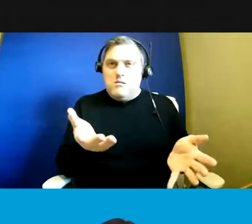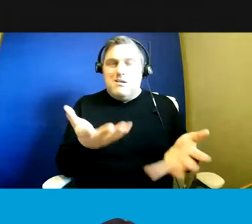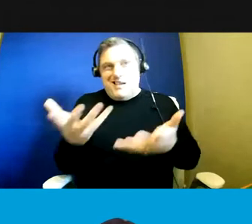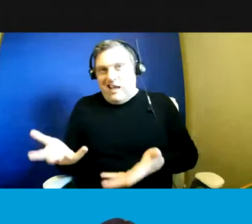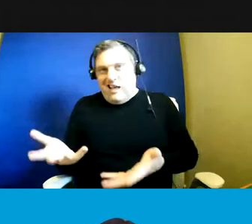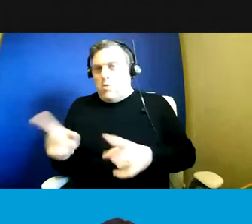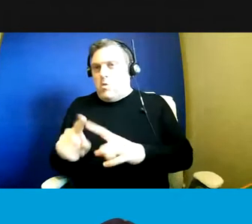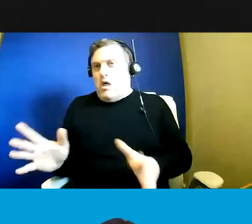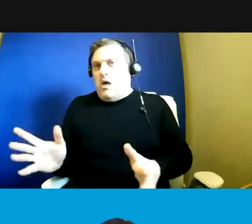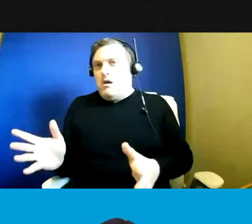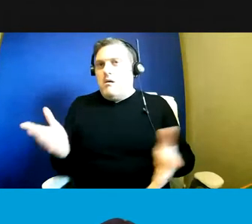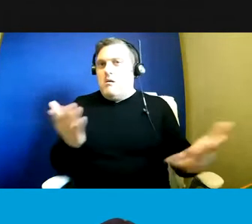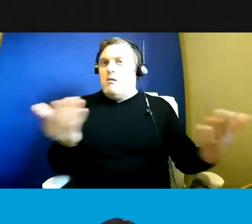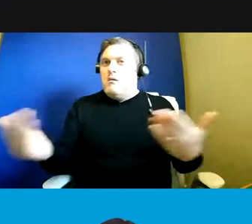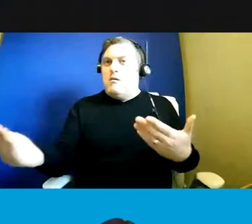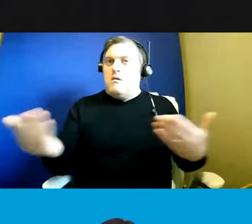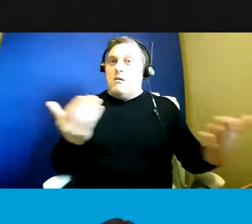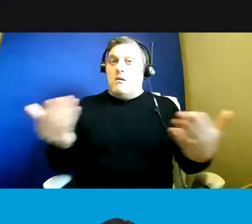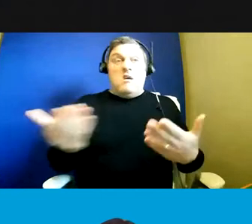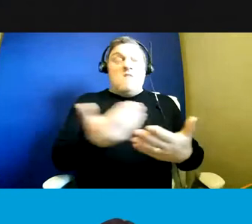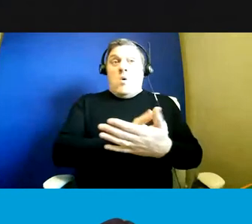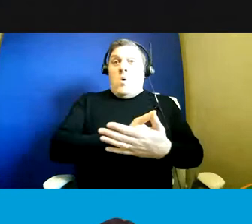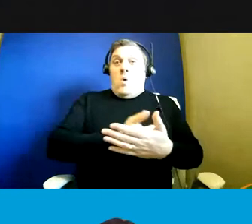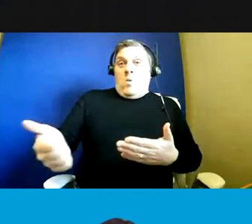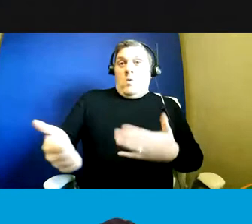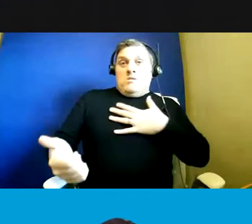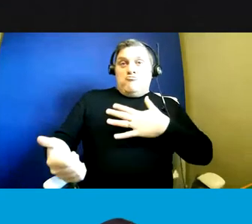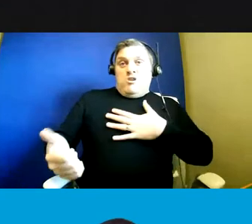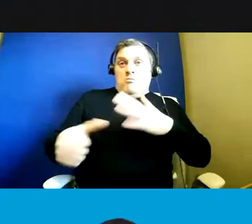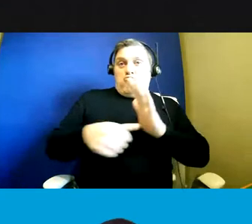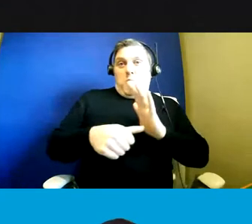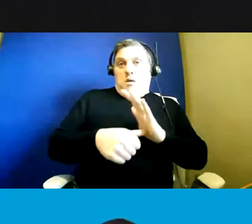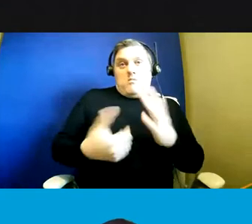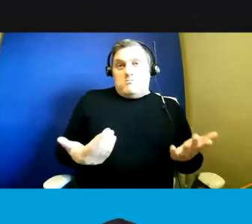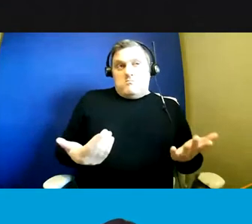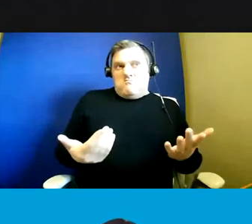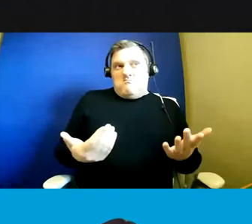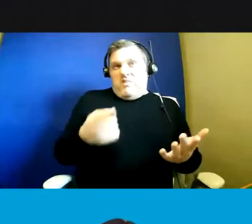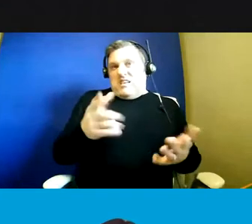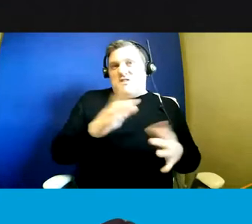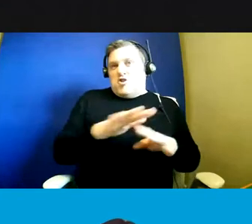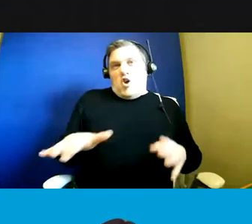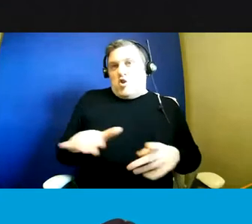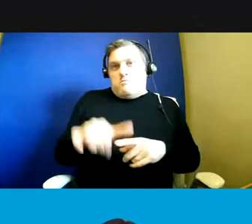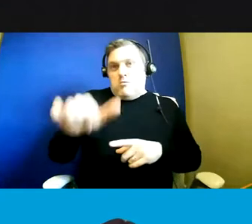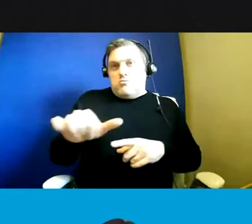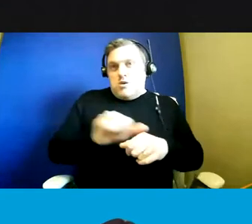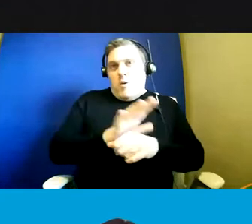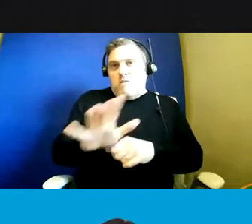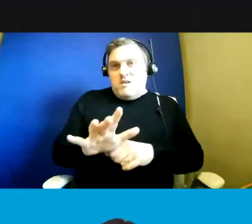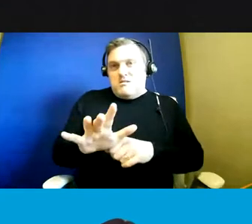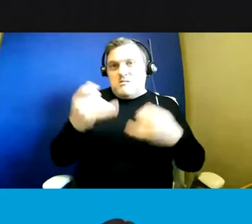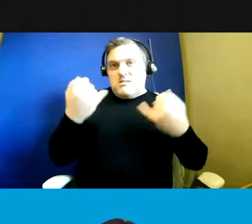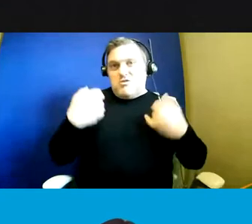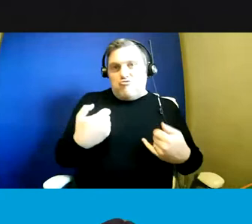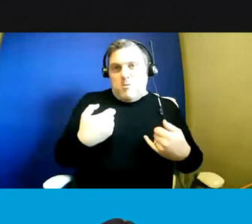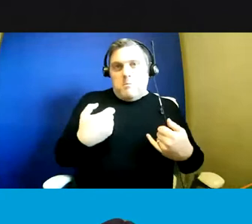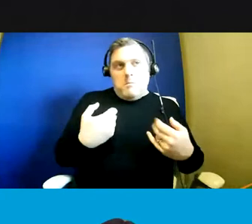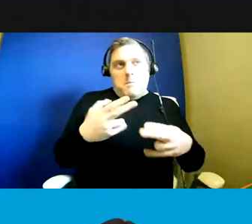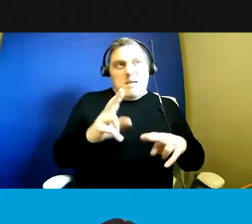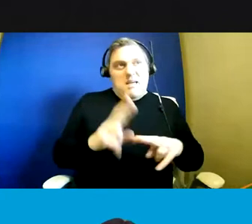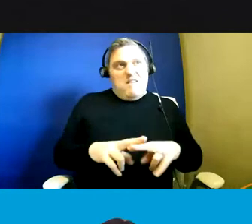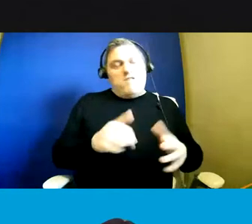like now? Because if actually they've always been equally short of breath, well, it's probably not post-COVID syndrome. We need to be looking at other causes. Or if